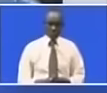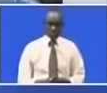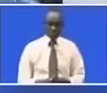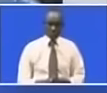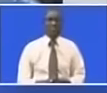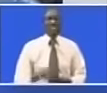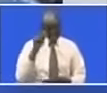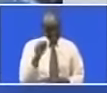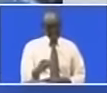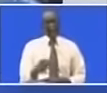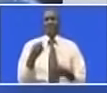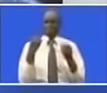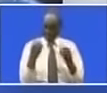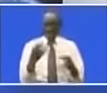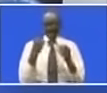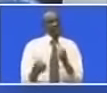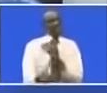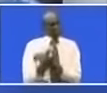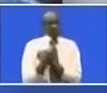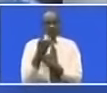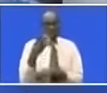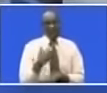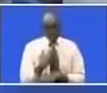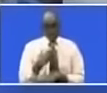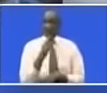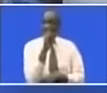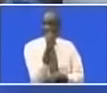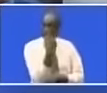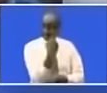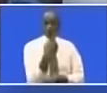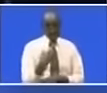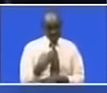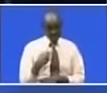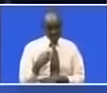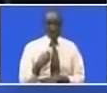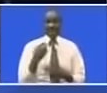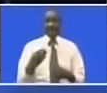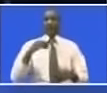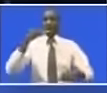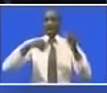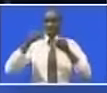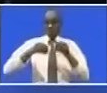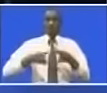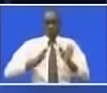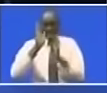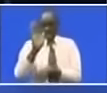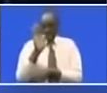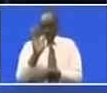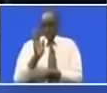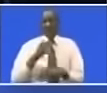There could be so many explanations to that. Firstly, it is the nature of the electoral system. Our electoral